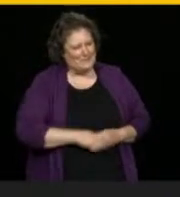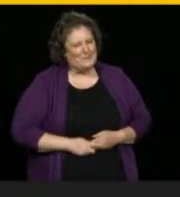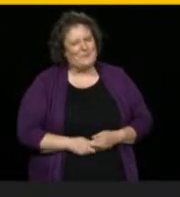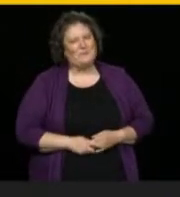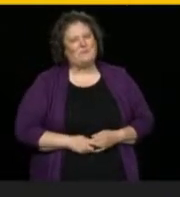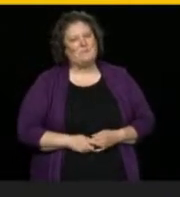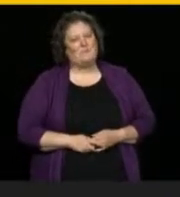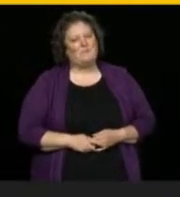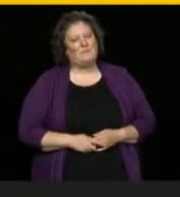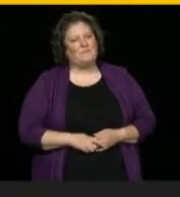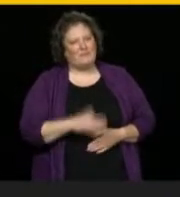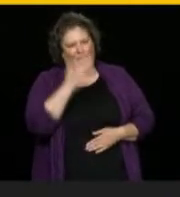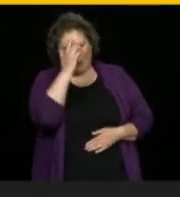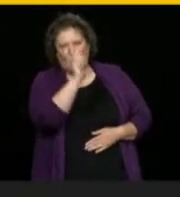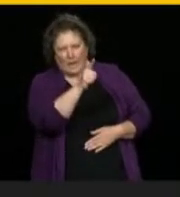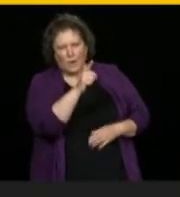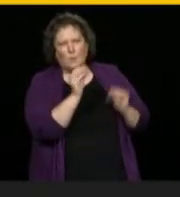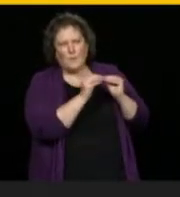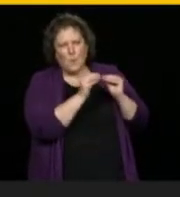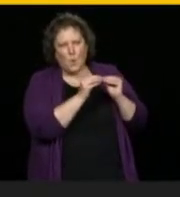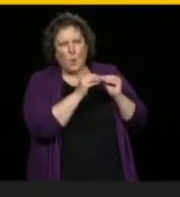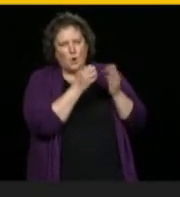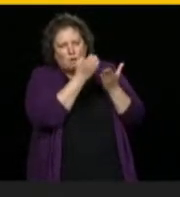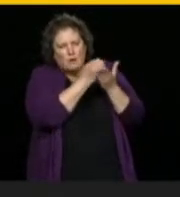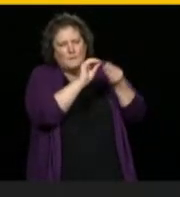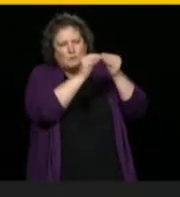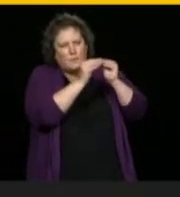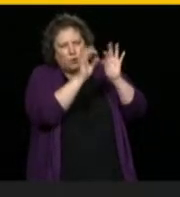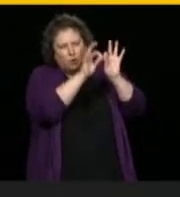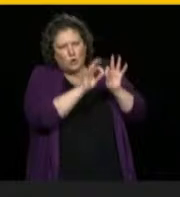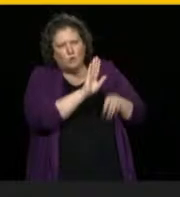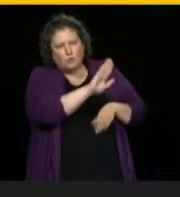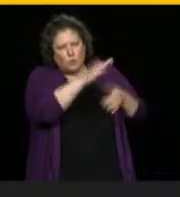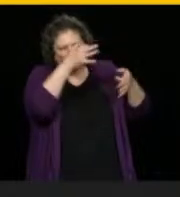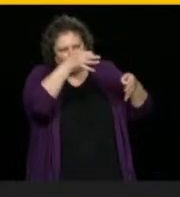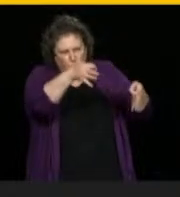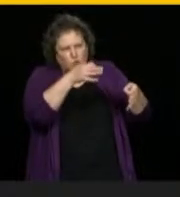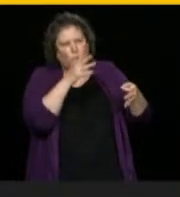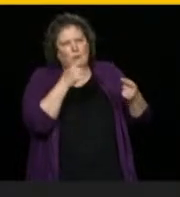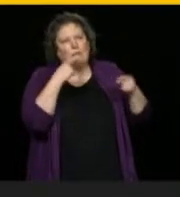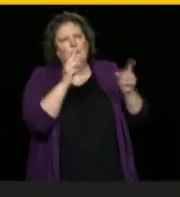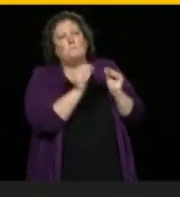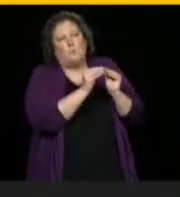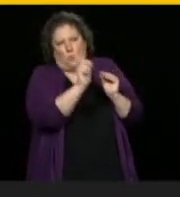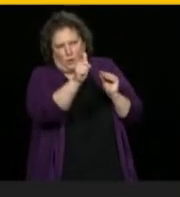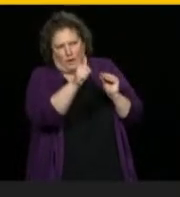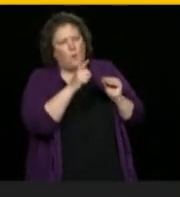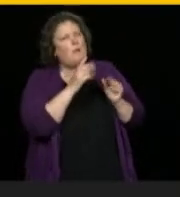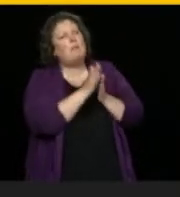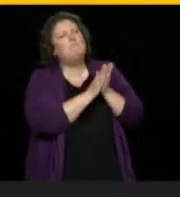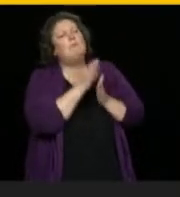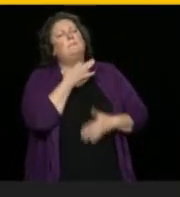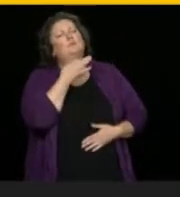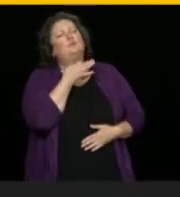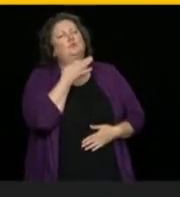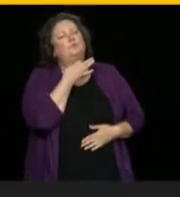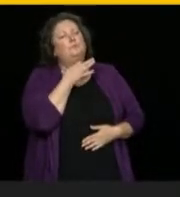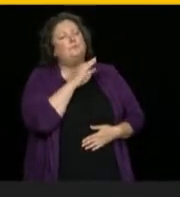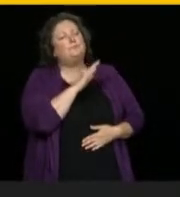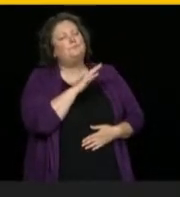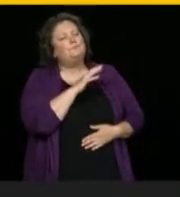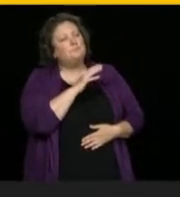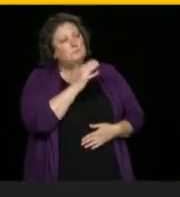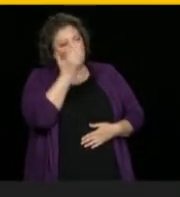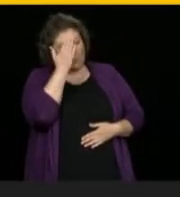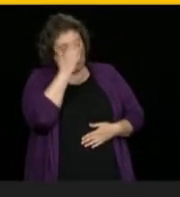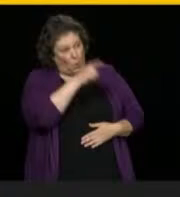of the economy in terms of the decisions you've already taken. But I'm interested in knowing more about what decisions you have yet to take in